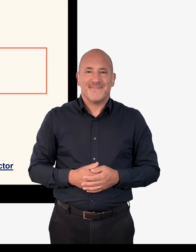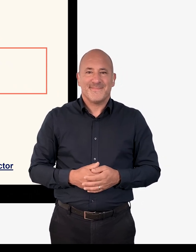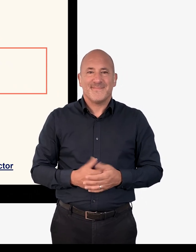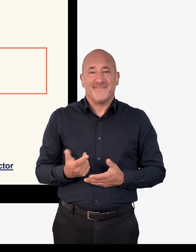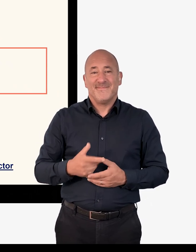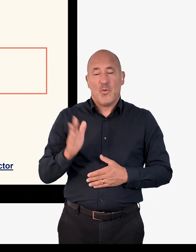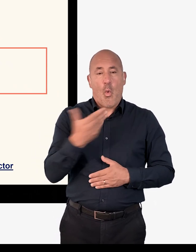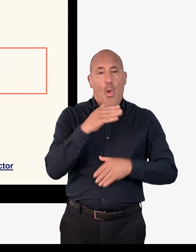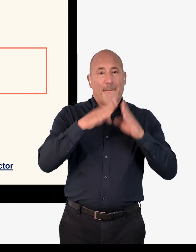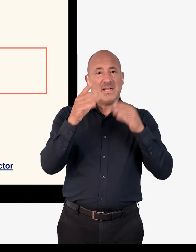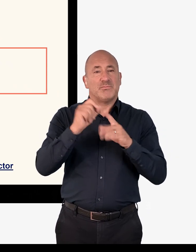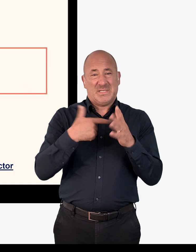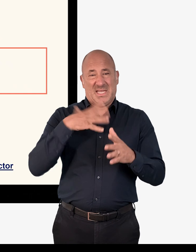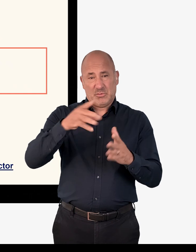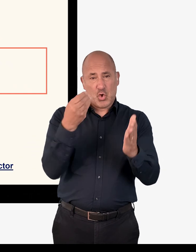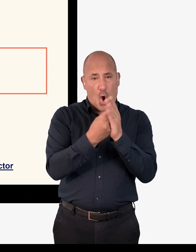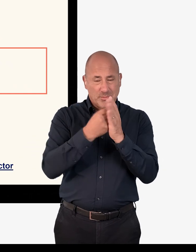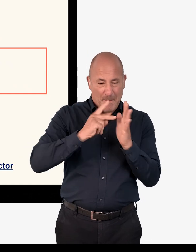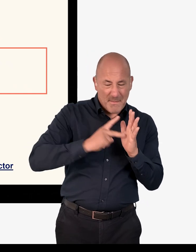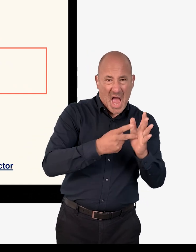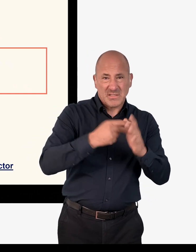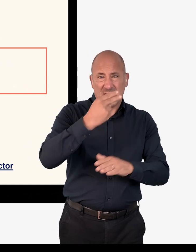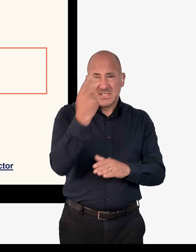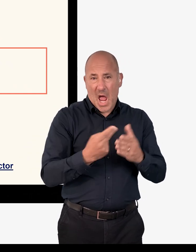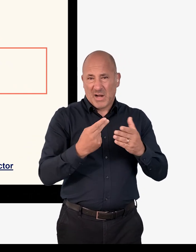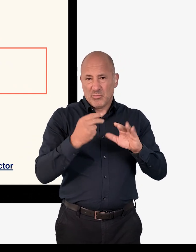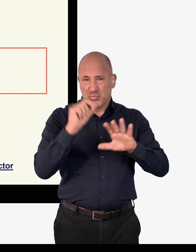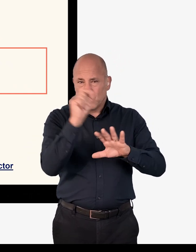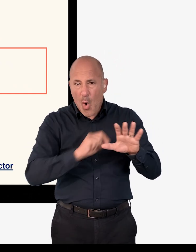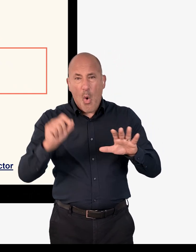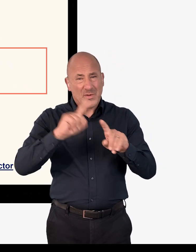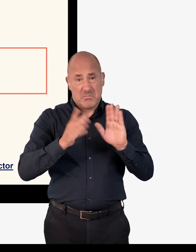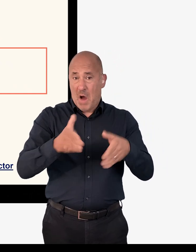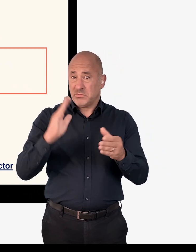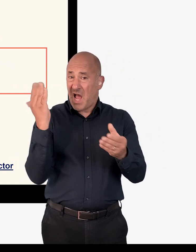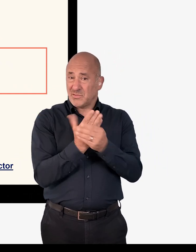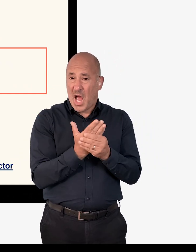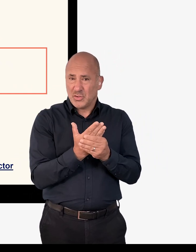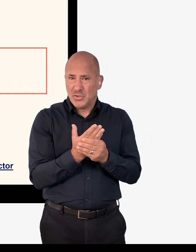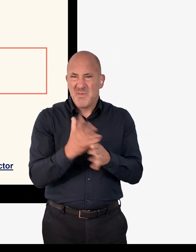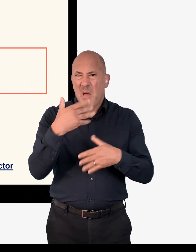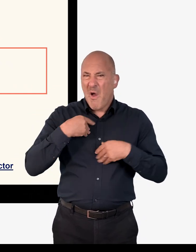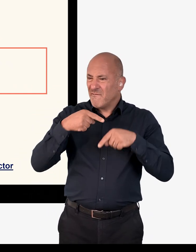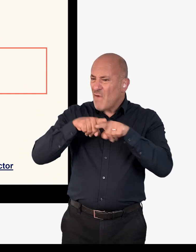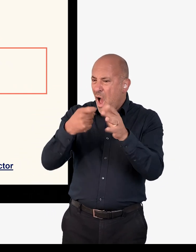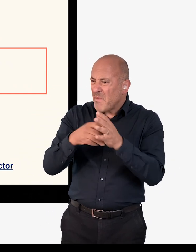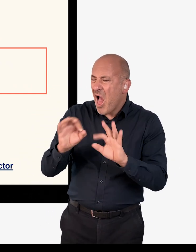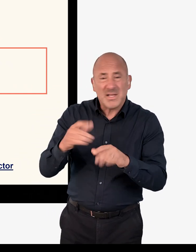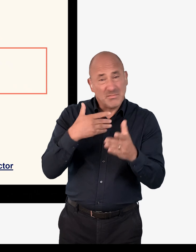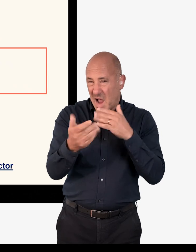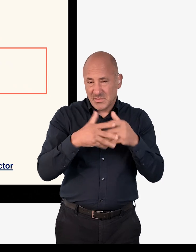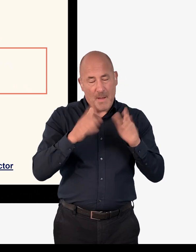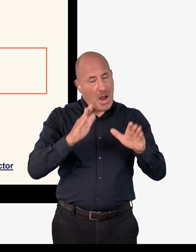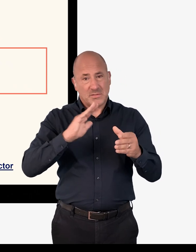Cost plans and design drawings will be required as mandatory attachments for all building projects, even if you're not following